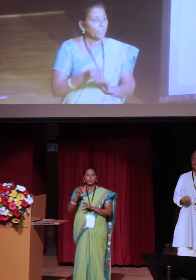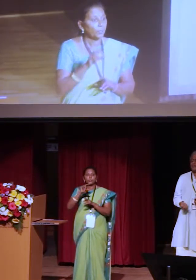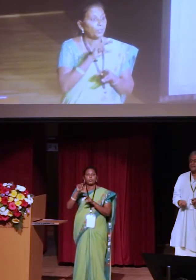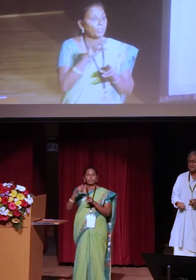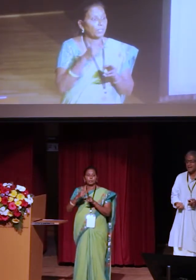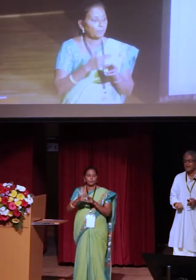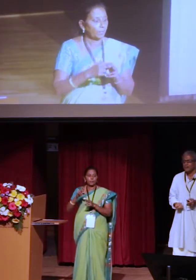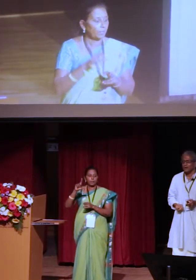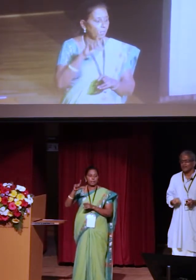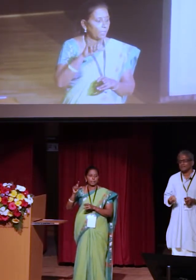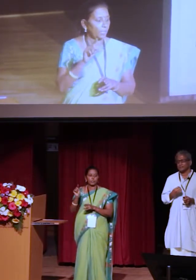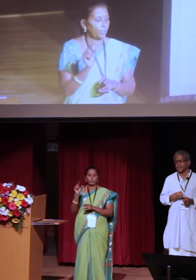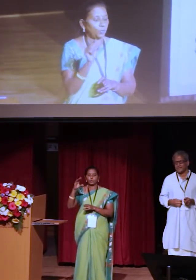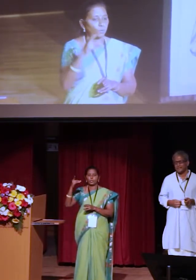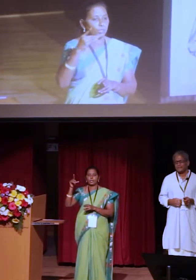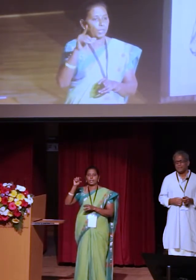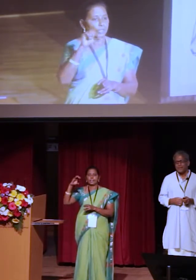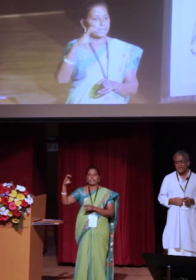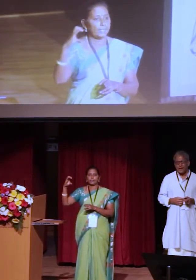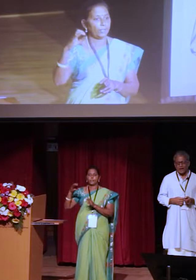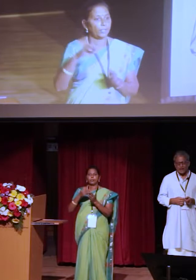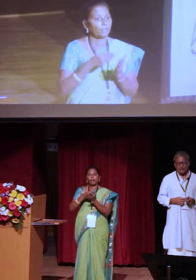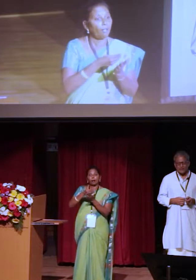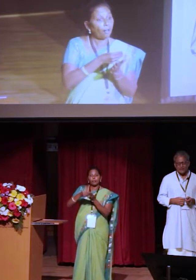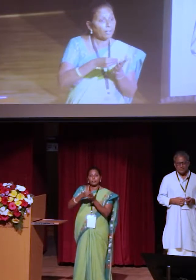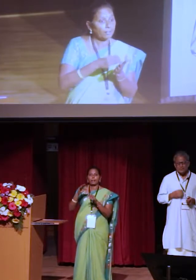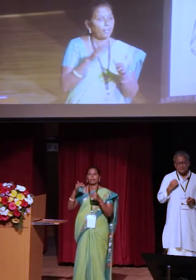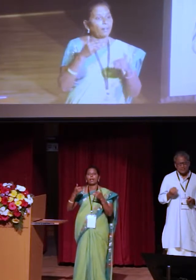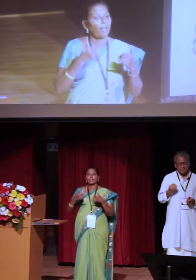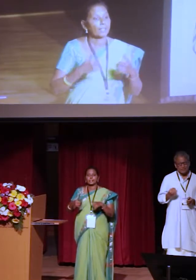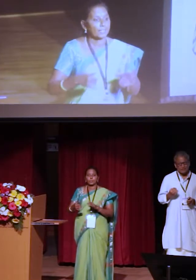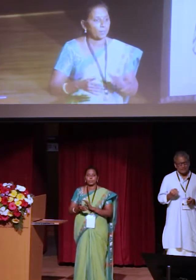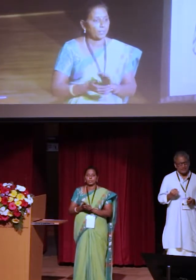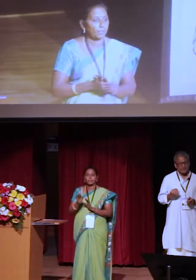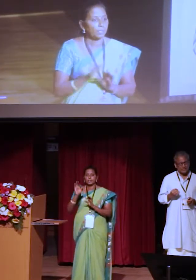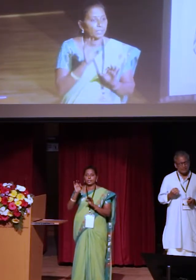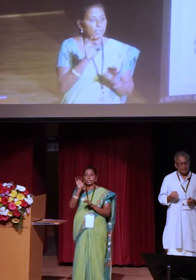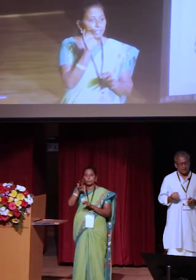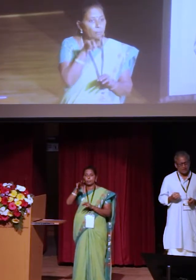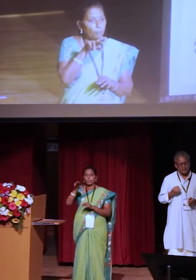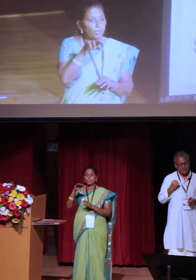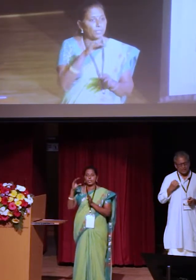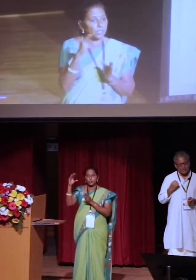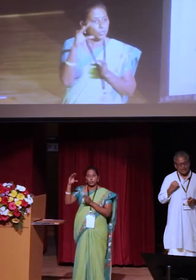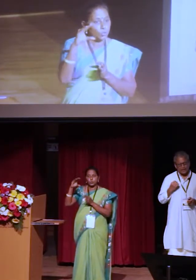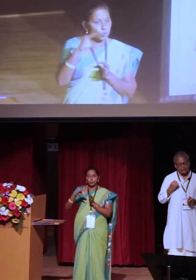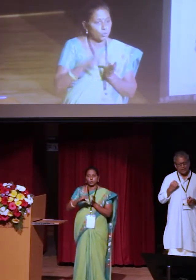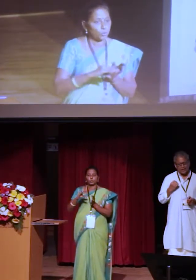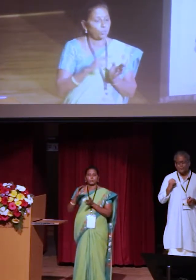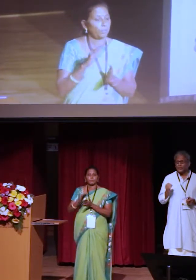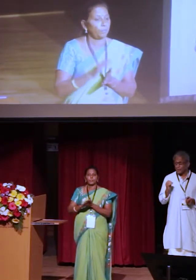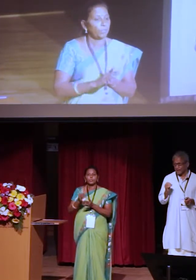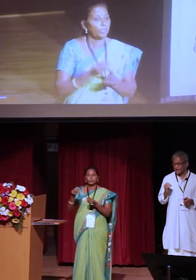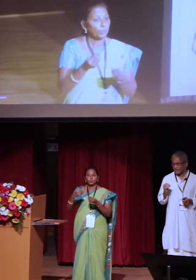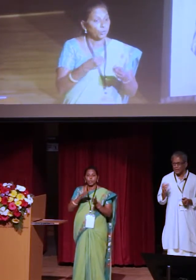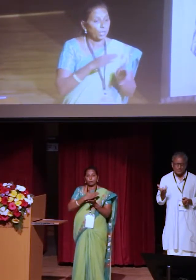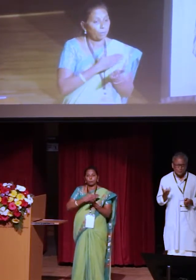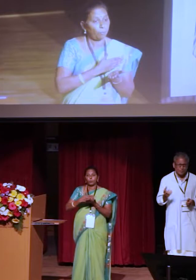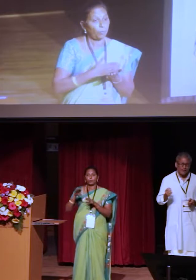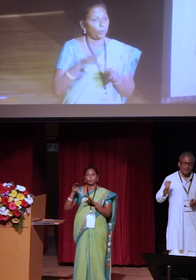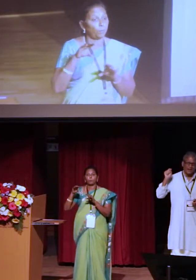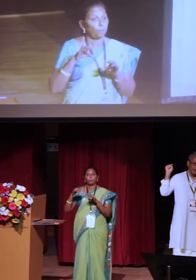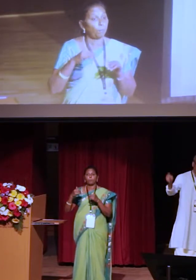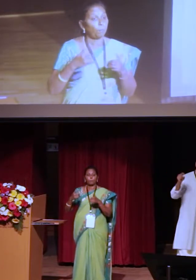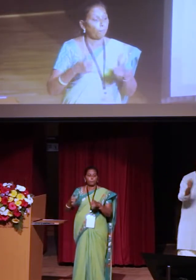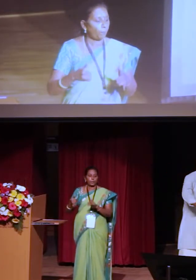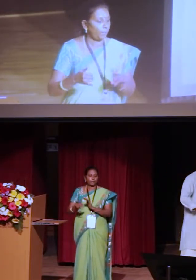name. We said ludic design for accessibility. And this really means, in short, that you take pure play. What is